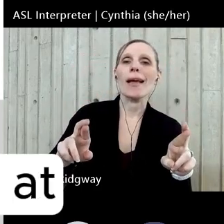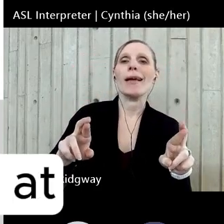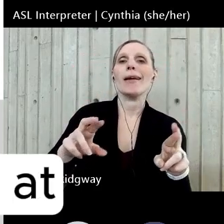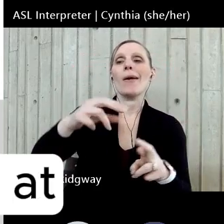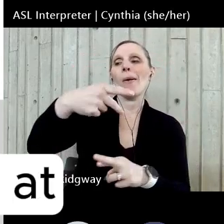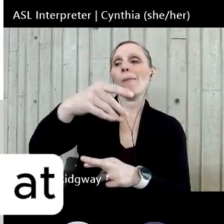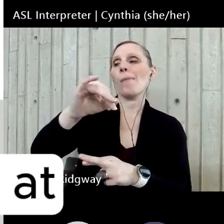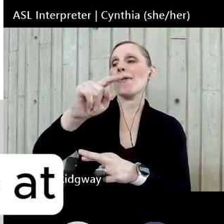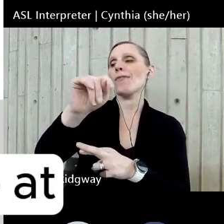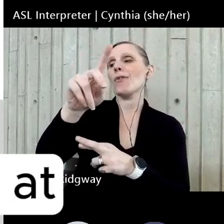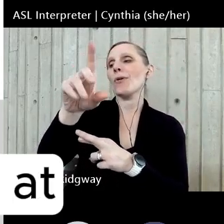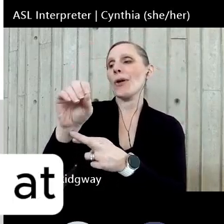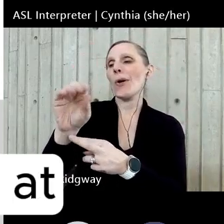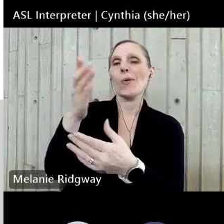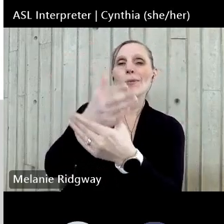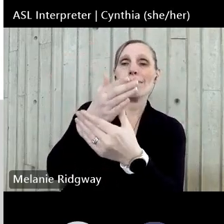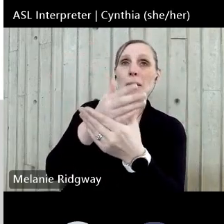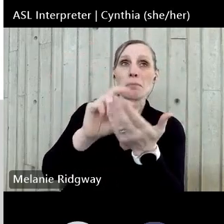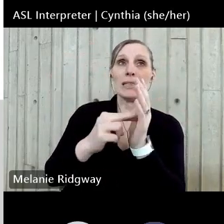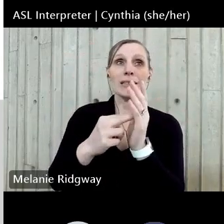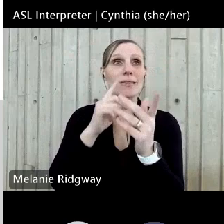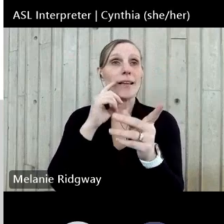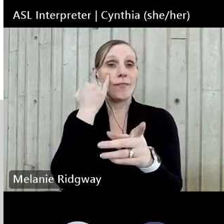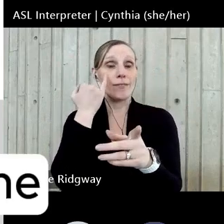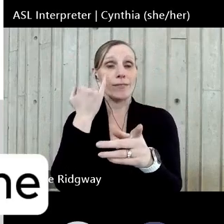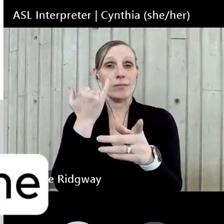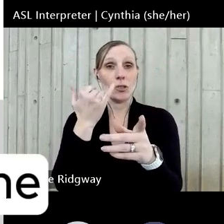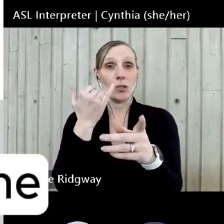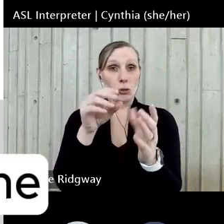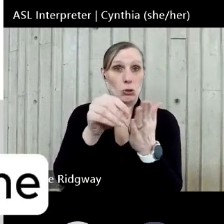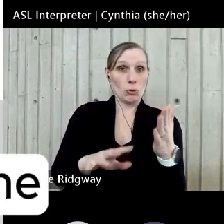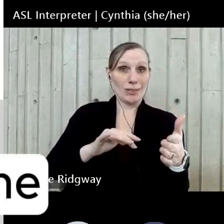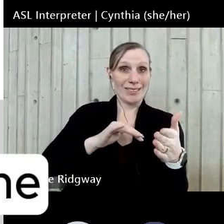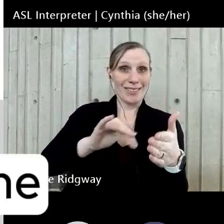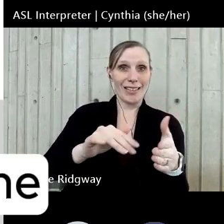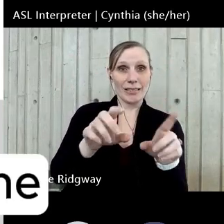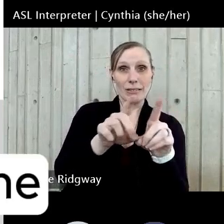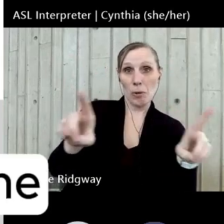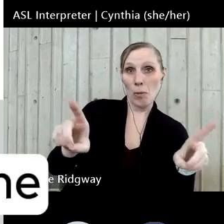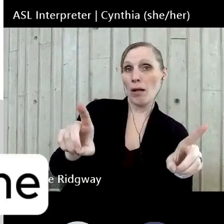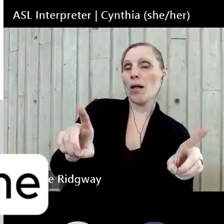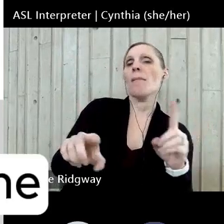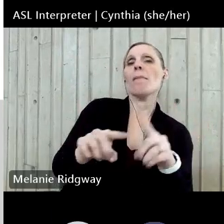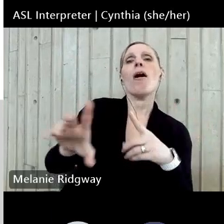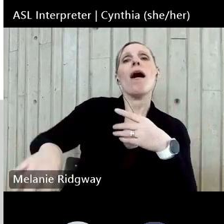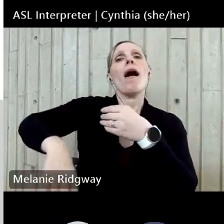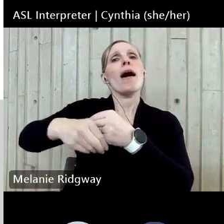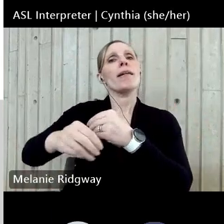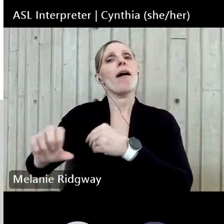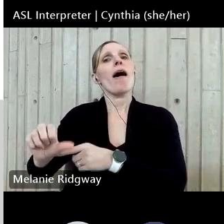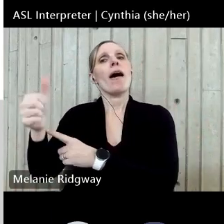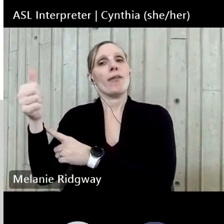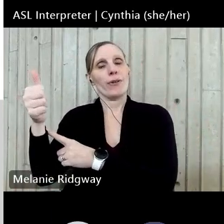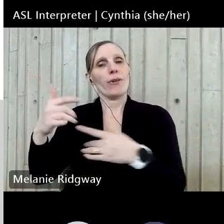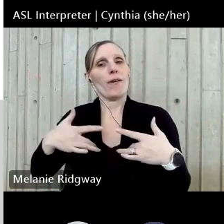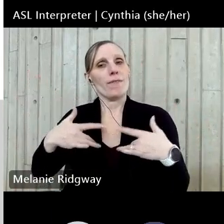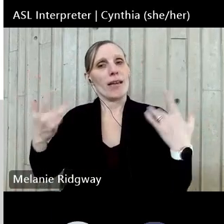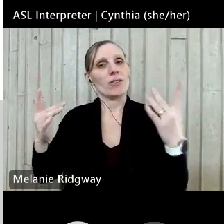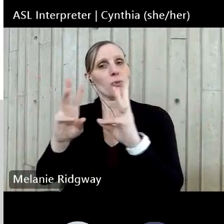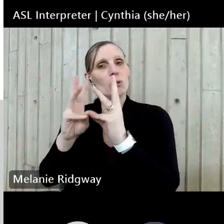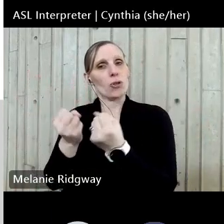education, your diploma that you've completed here or working on at Humber, but also additional things that you've done. It